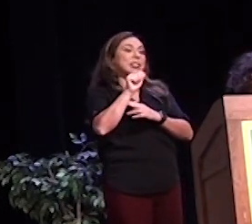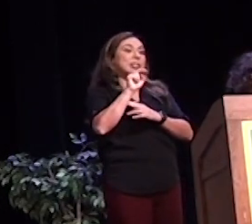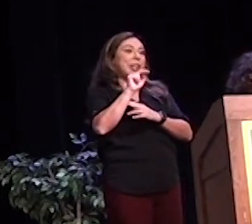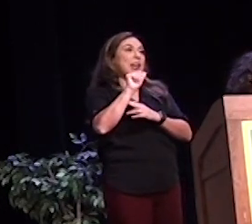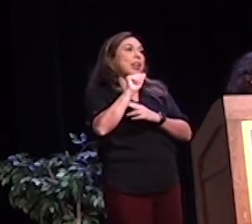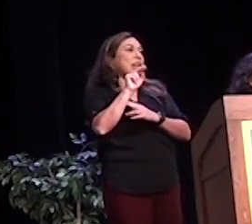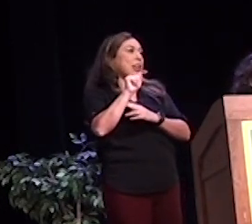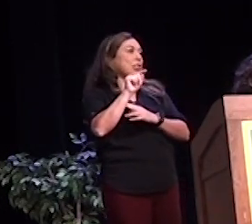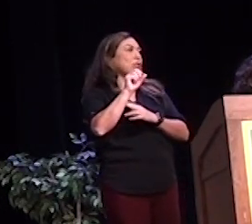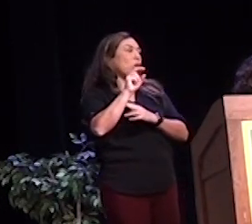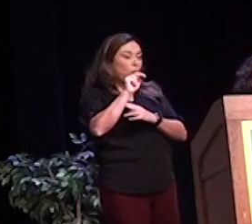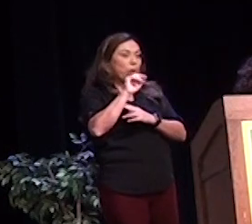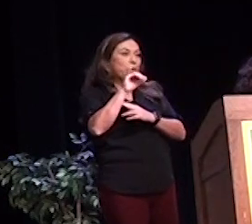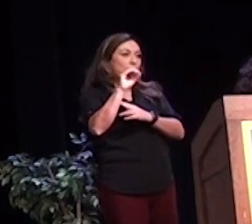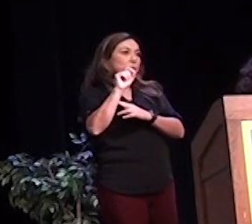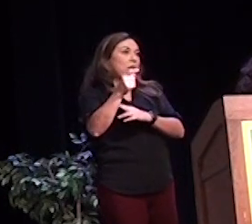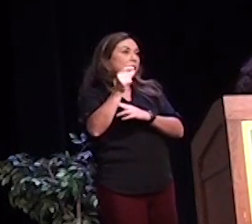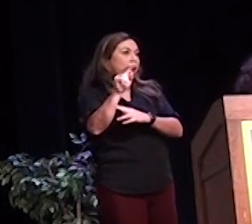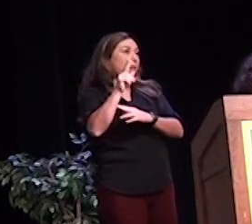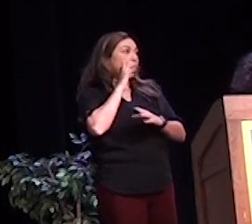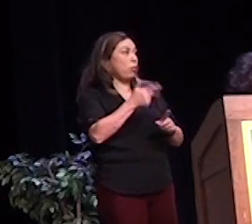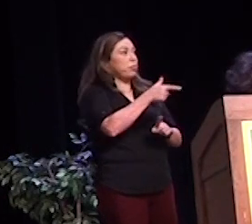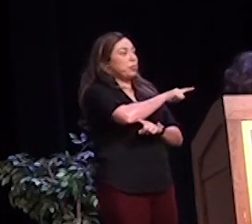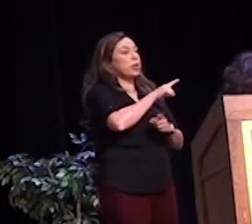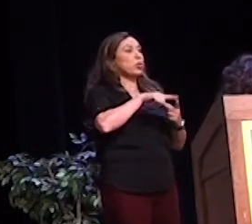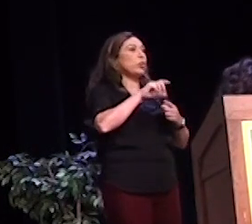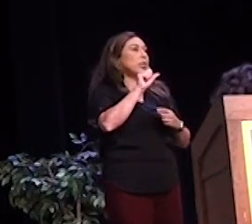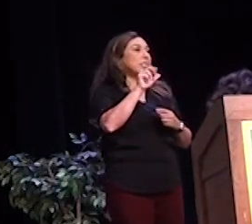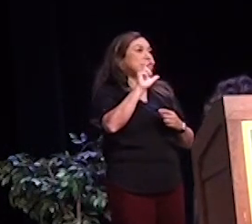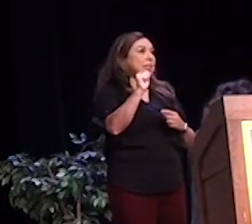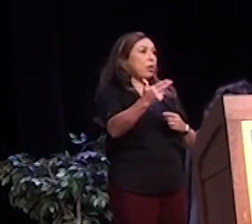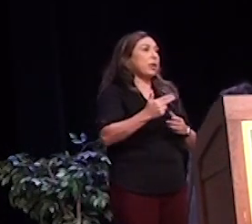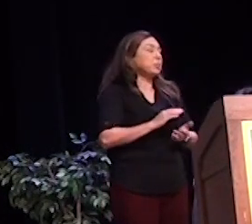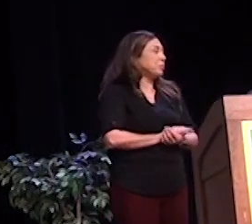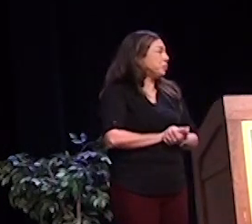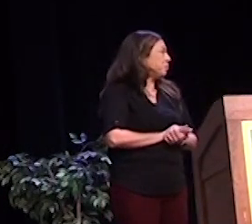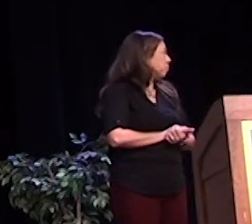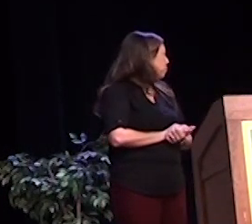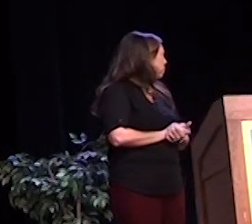SAMCHEZ@sanantonio.gov. And I'm going to hand it off to Sarah.